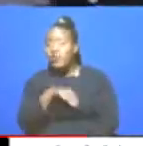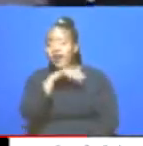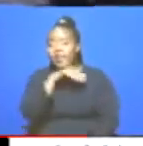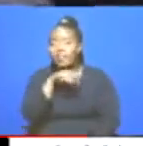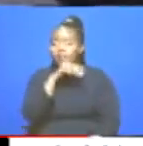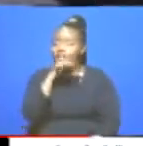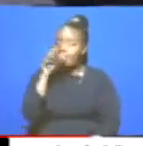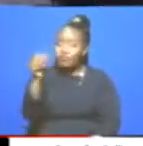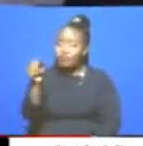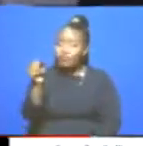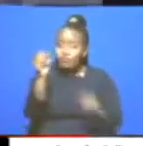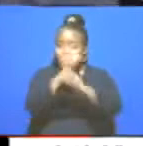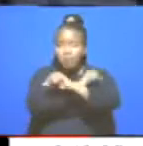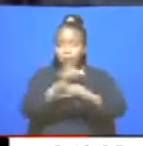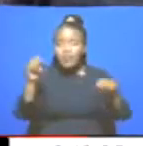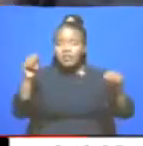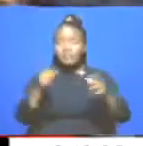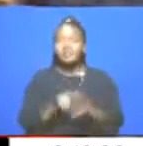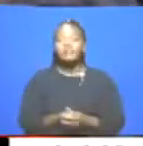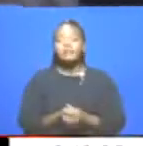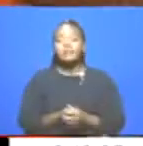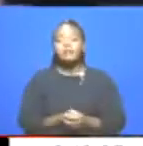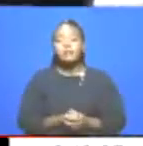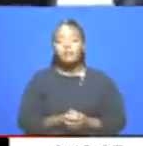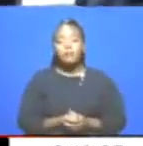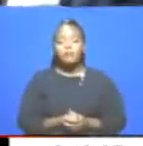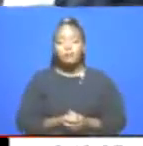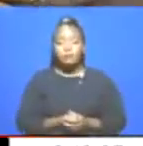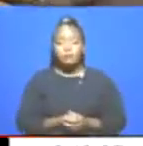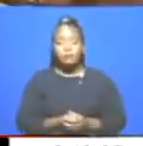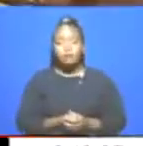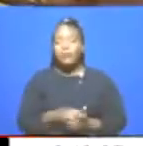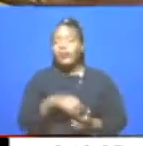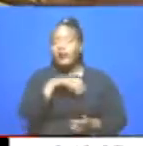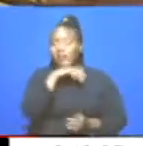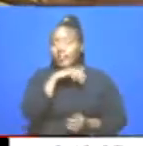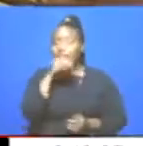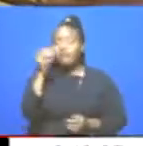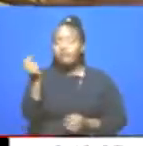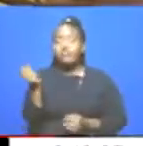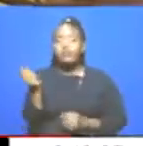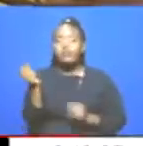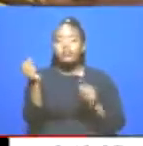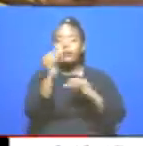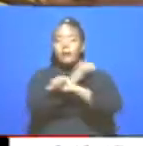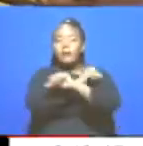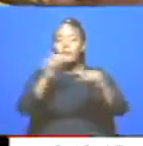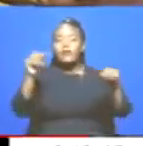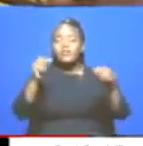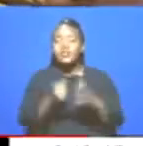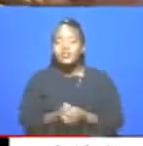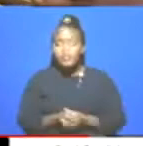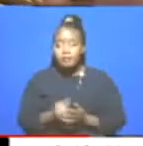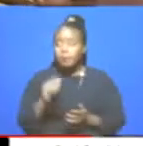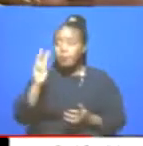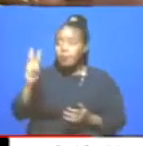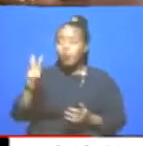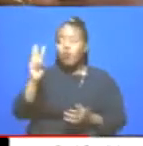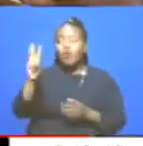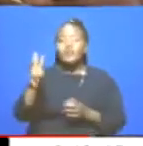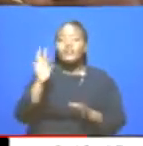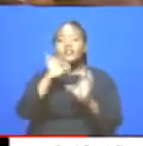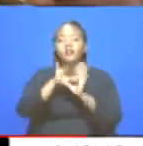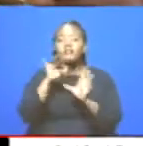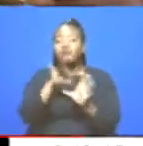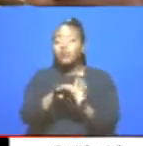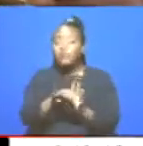le viv. Baba le viv. Baba le viv. Tunakwambia kura ya wajia yote ni yako, na